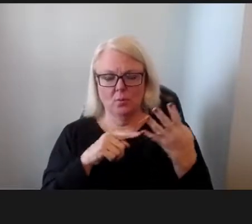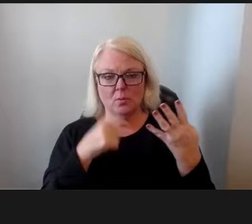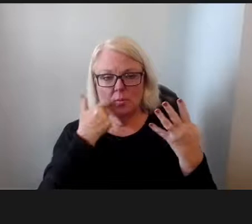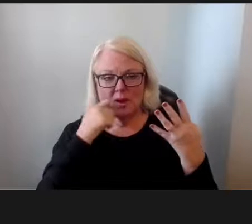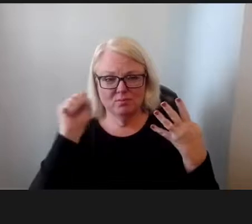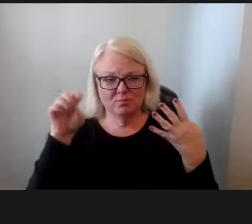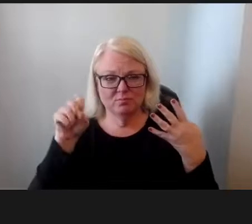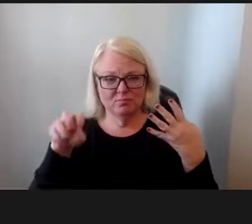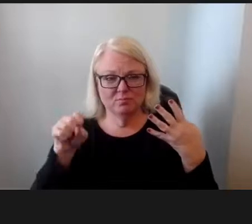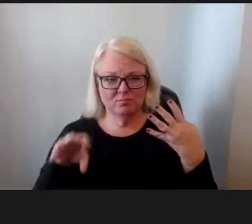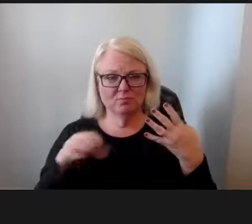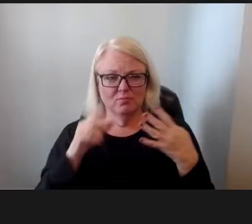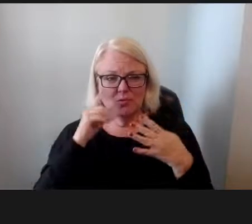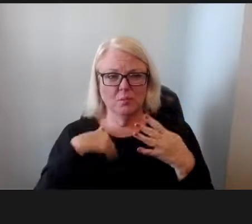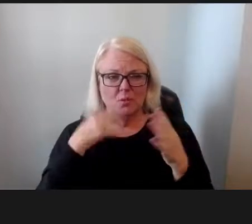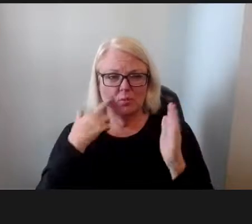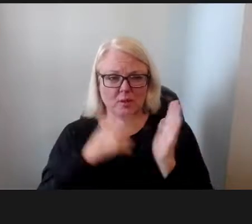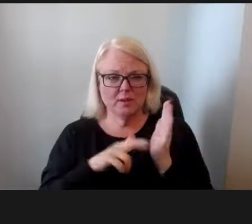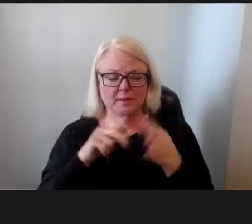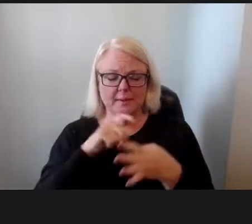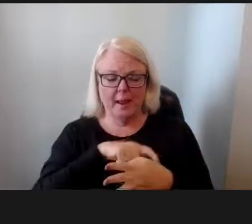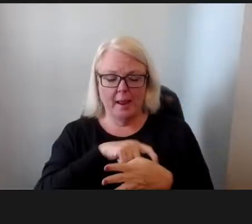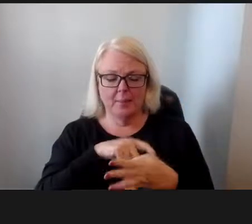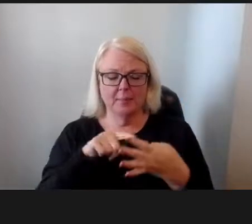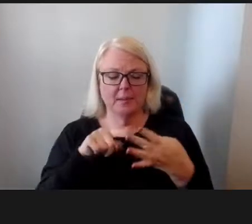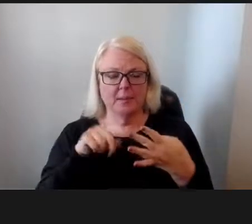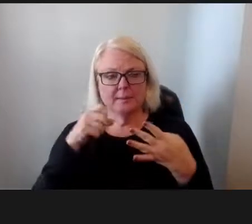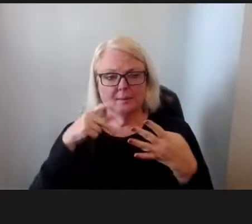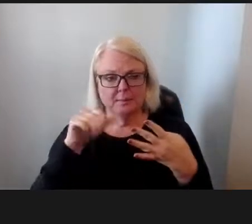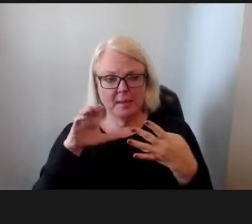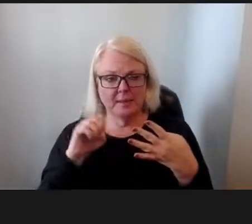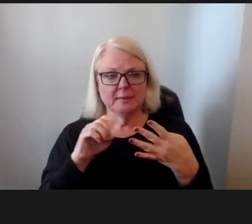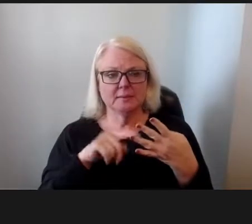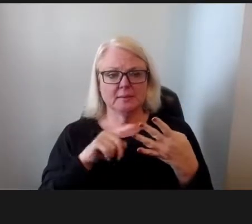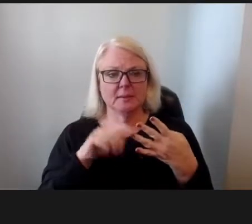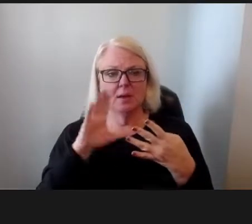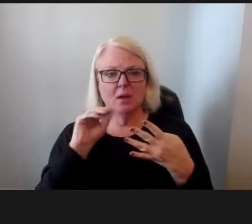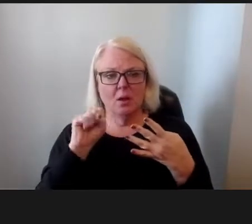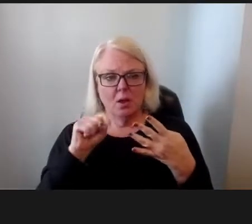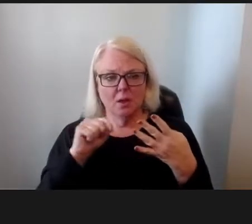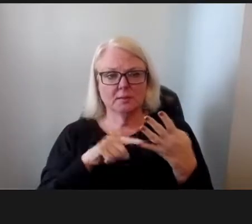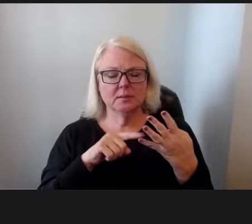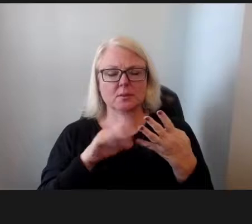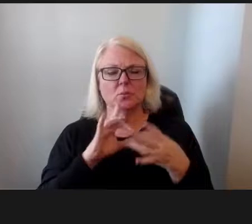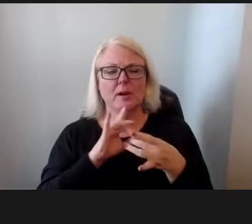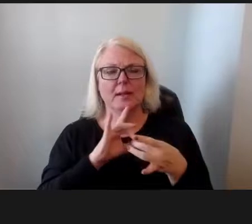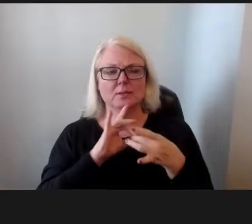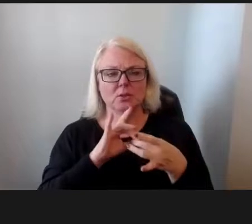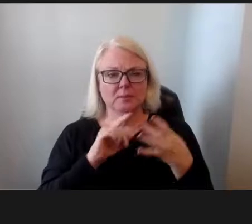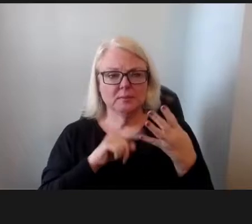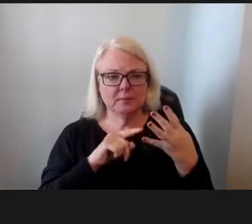identified through my research: time, space, cost, and relationships.